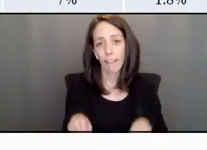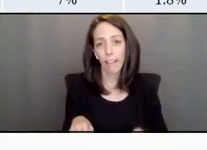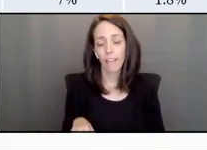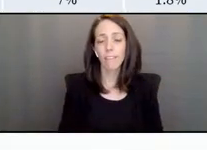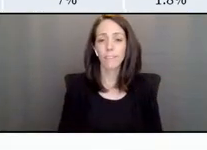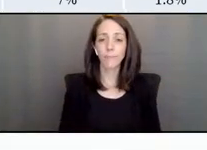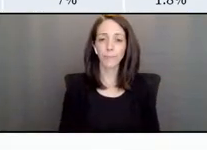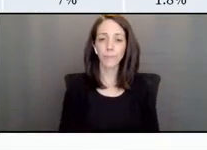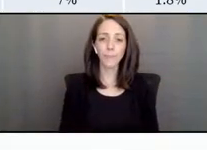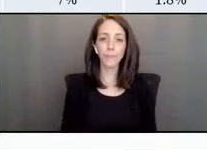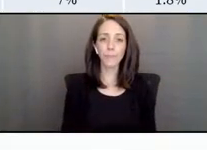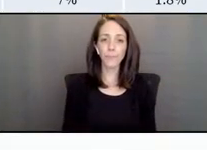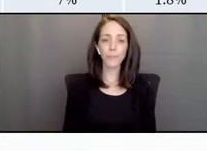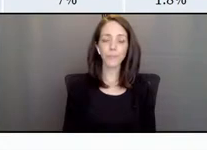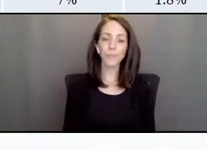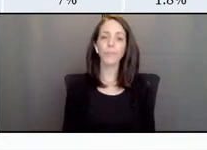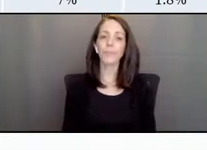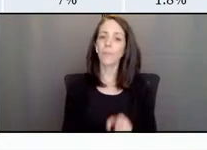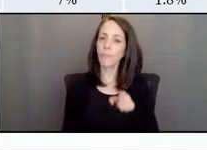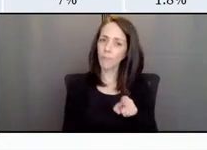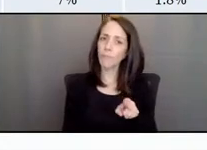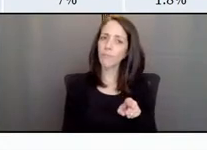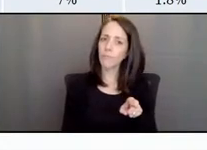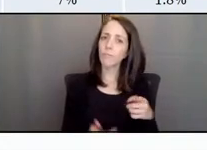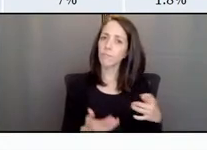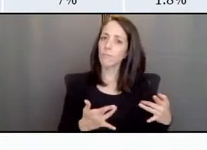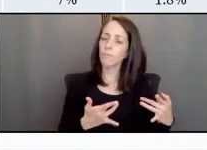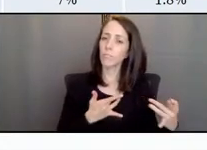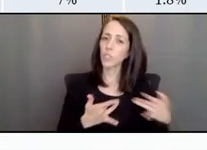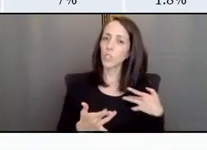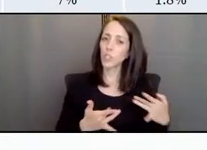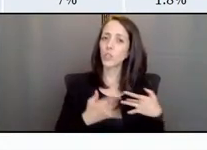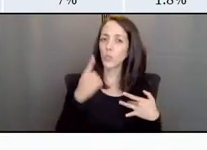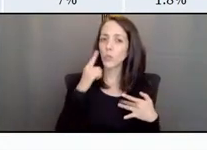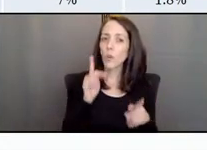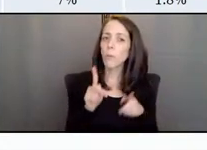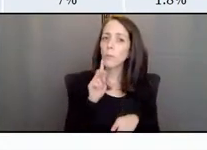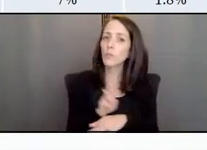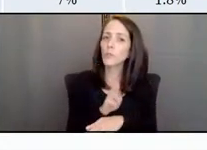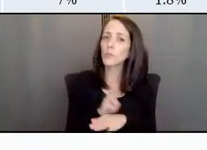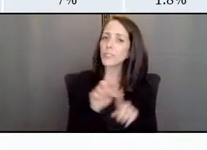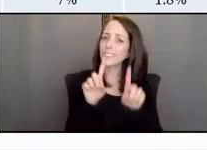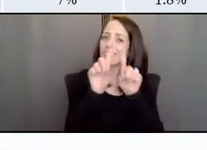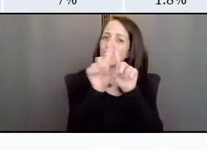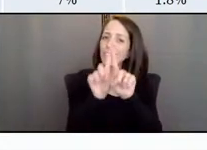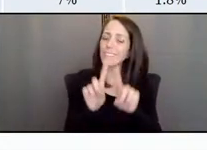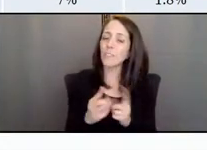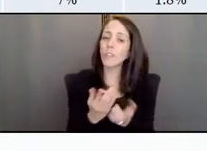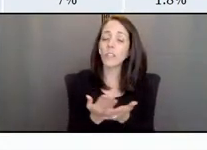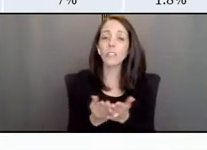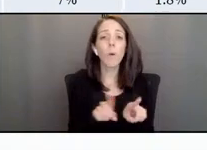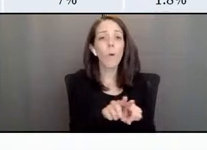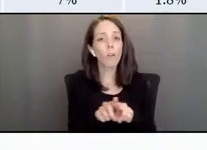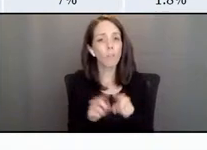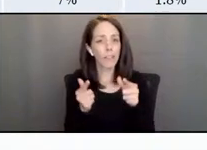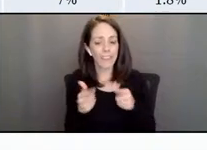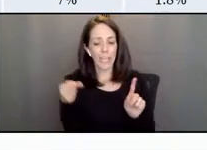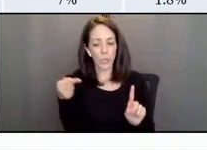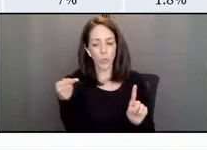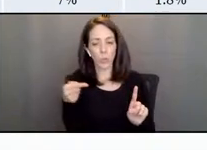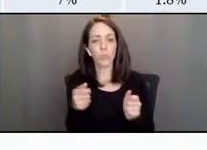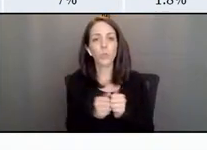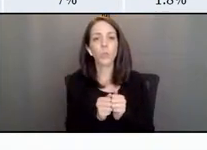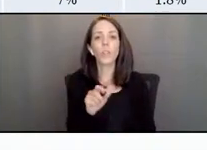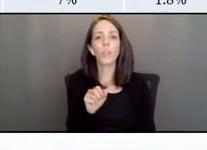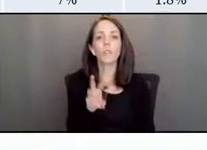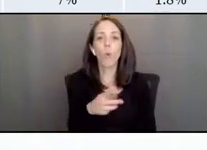This is not only a concern when you look at communities using racial demographics, but also when you use language to identify communities with low vaccine penetration.